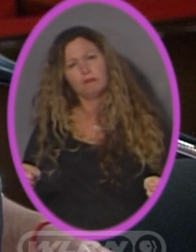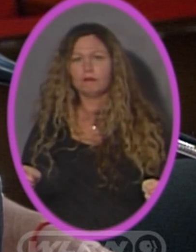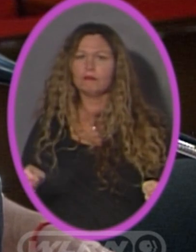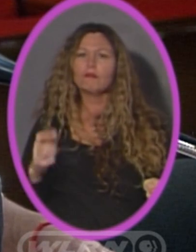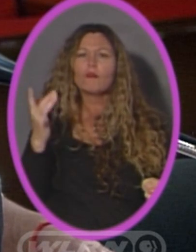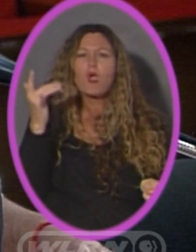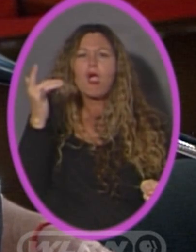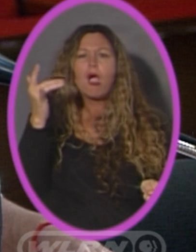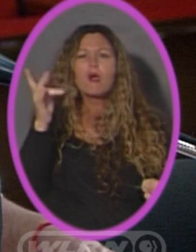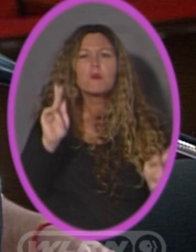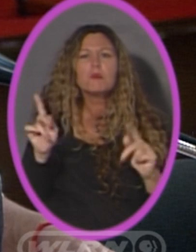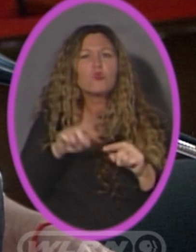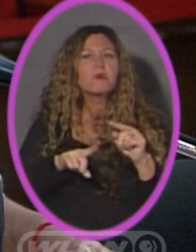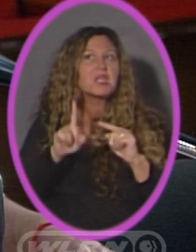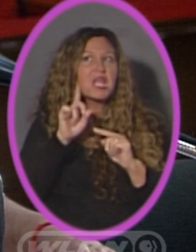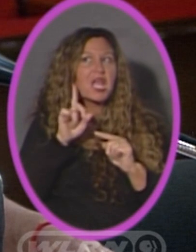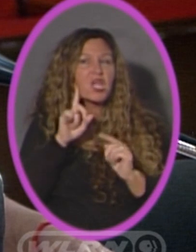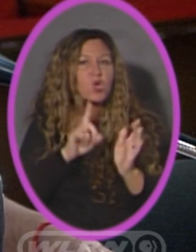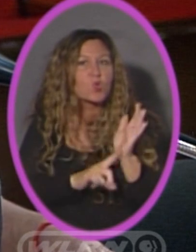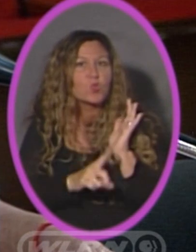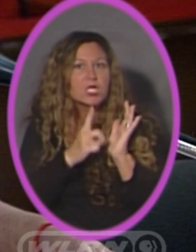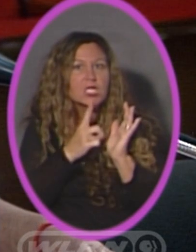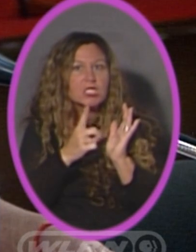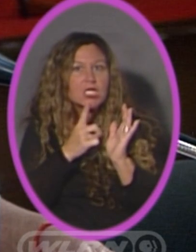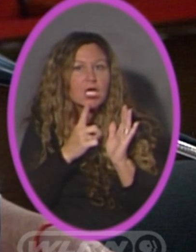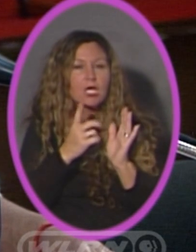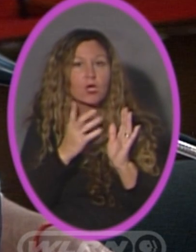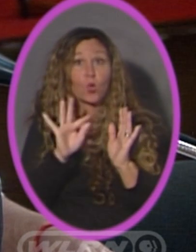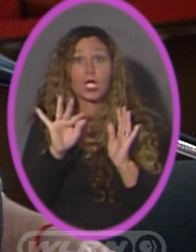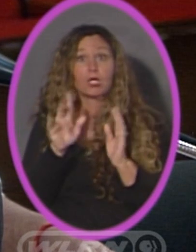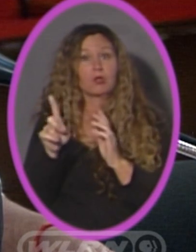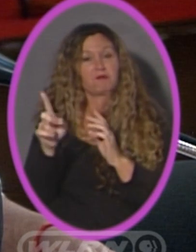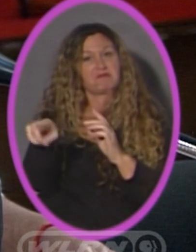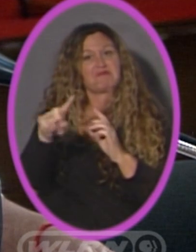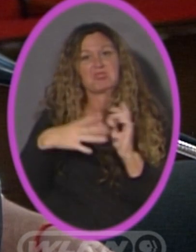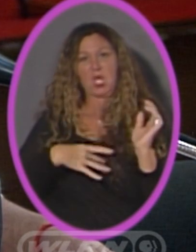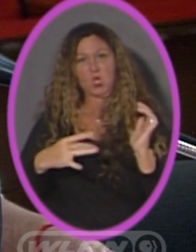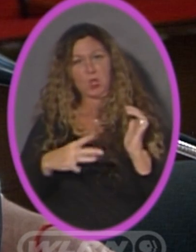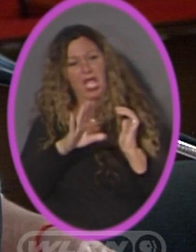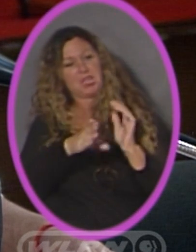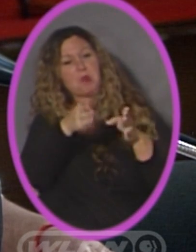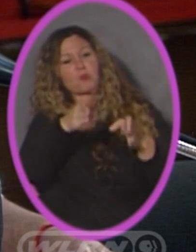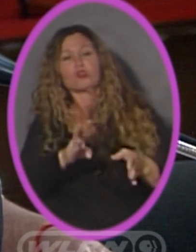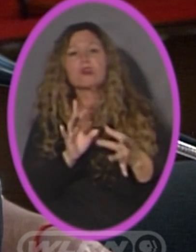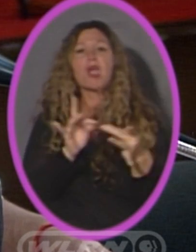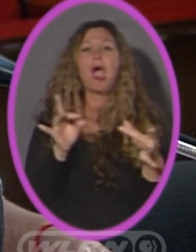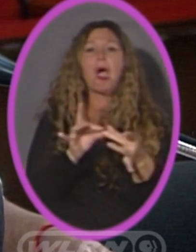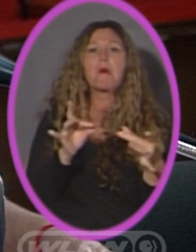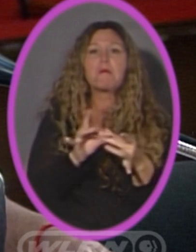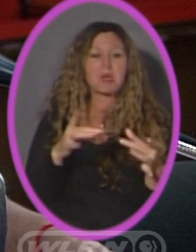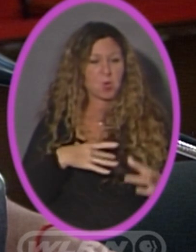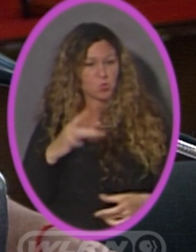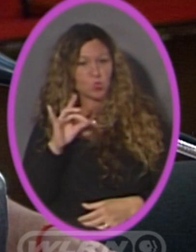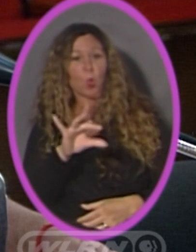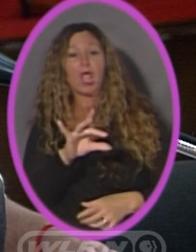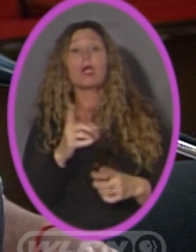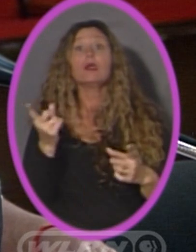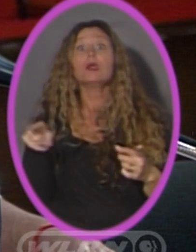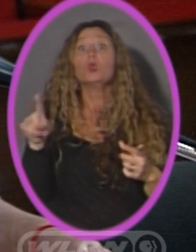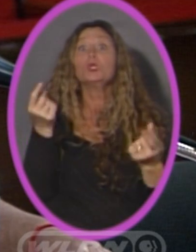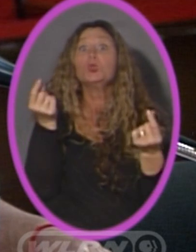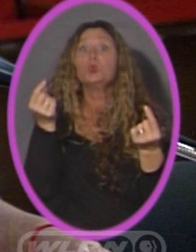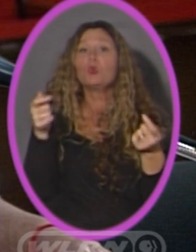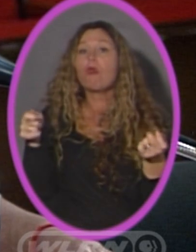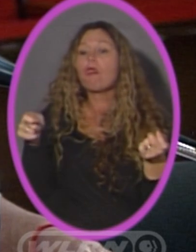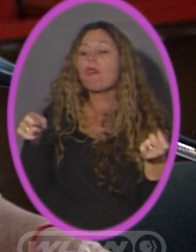the board to speak against testing, she could hardly be heard. I demanded that the volume be raised so that the young lady could be adequately heard. Other speakers echoed the